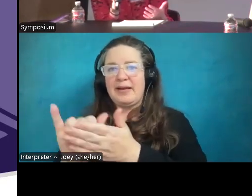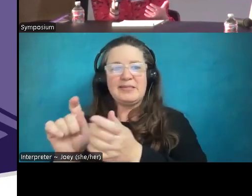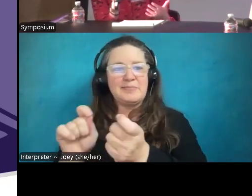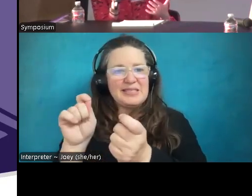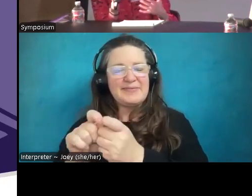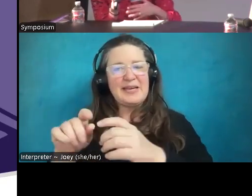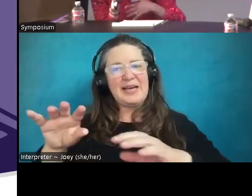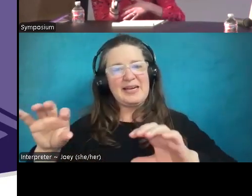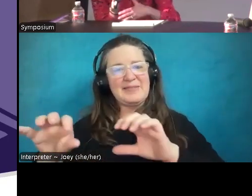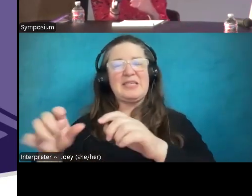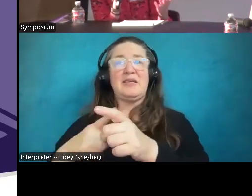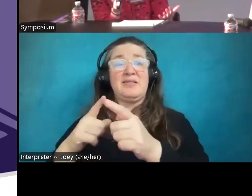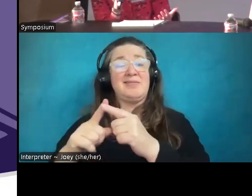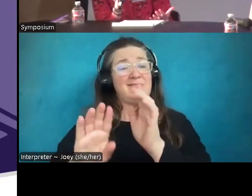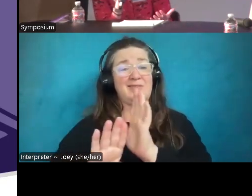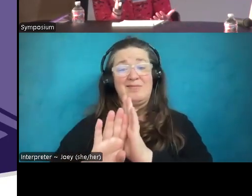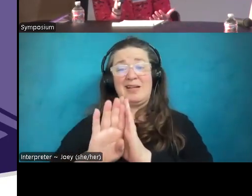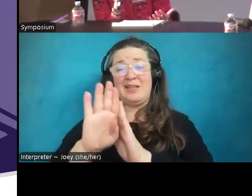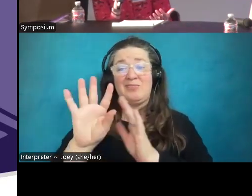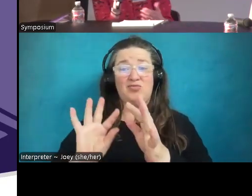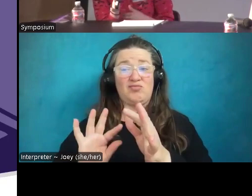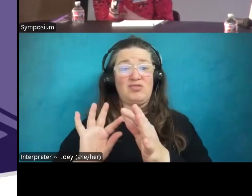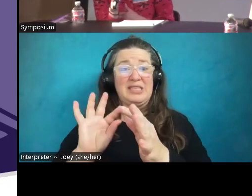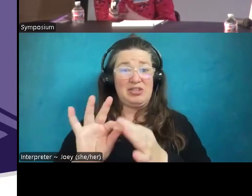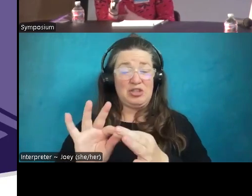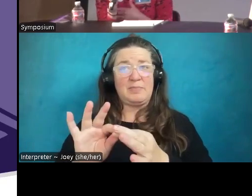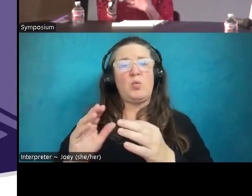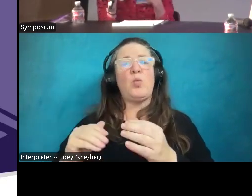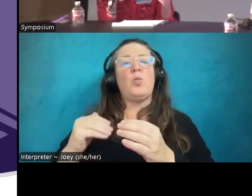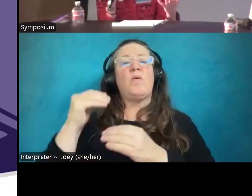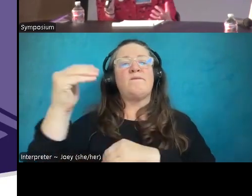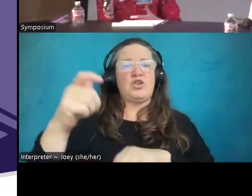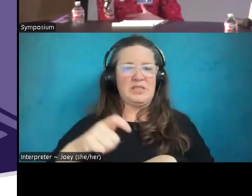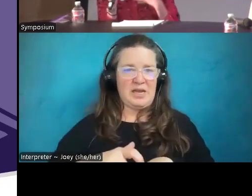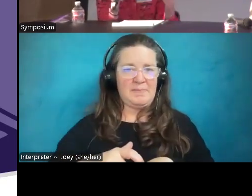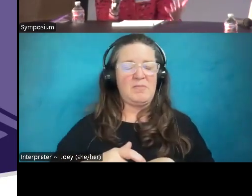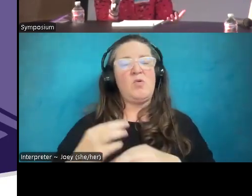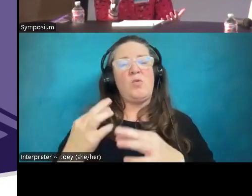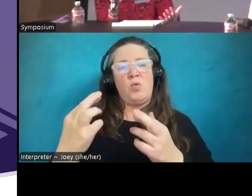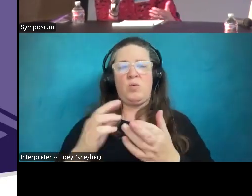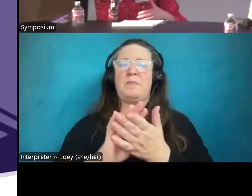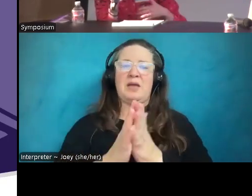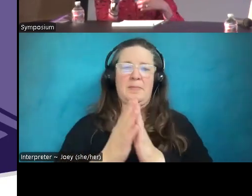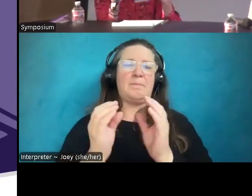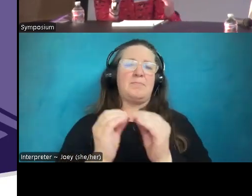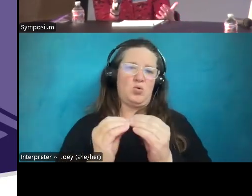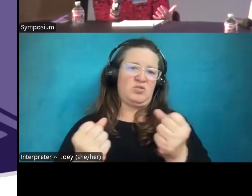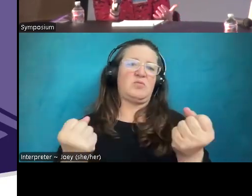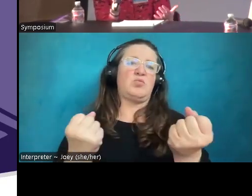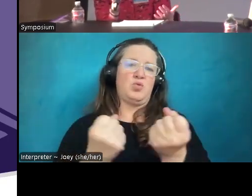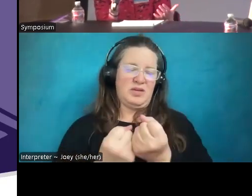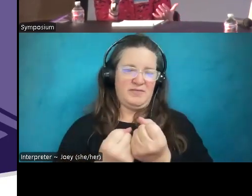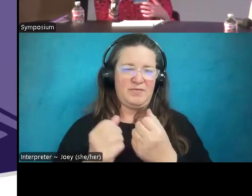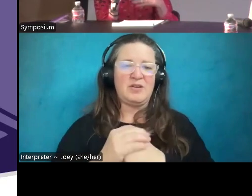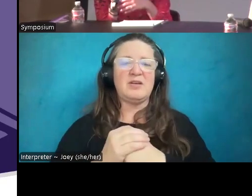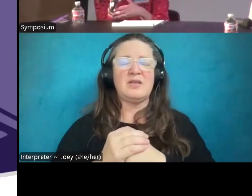those relationships over time, and hopefully they become more supportive. So I would just recommend exploring values and getting engaged in